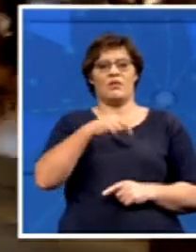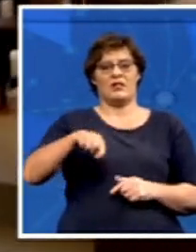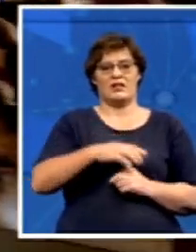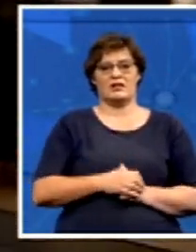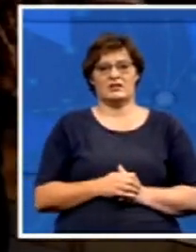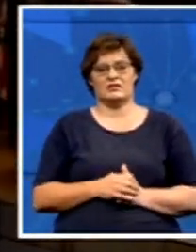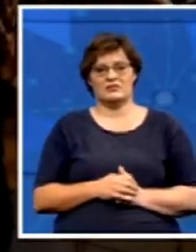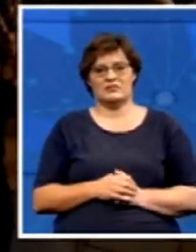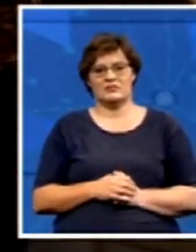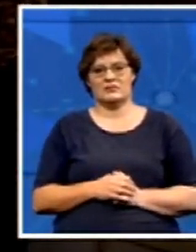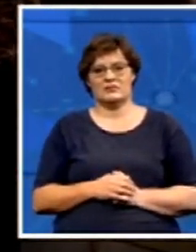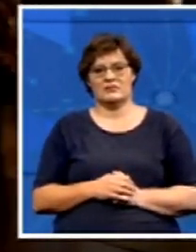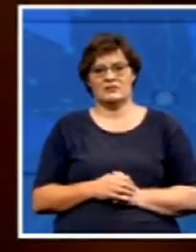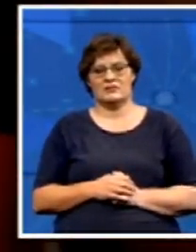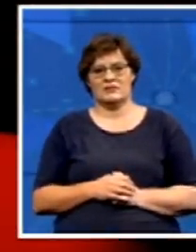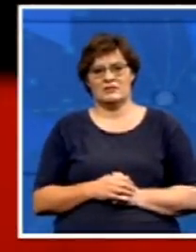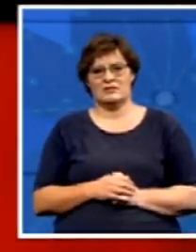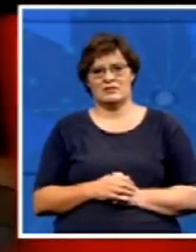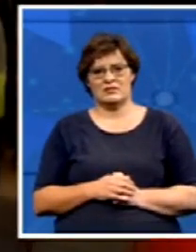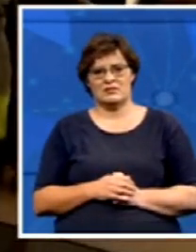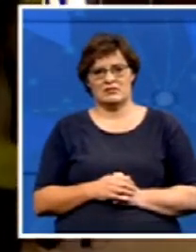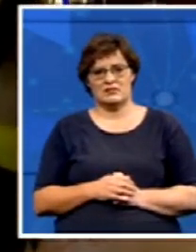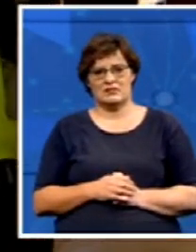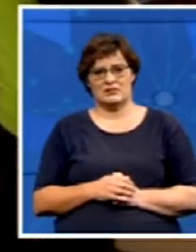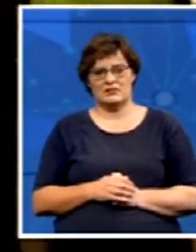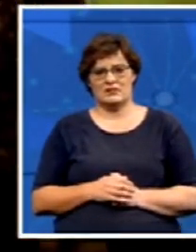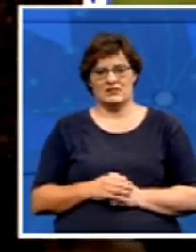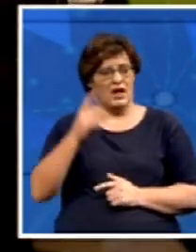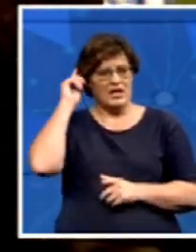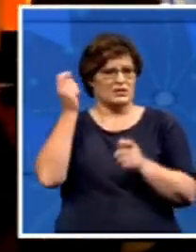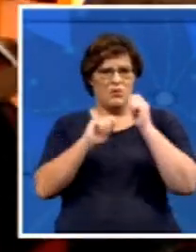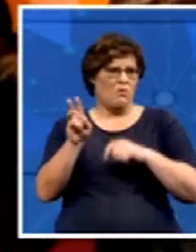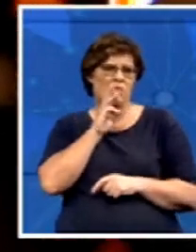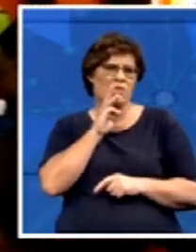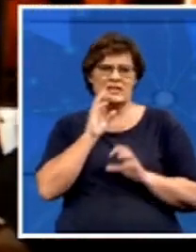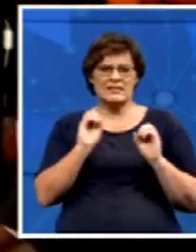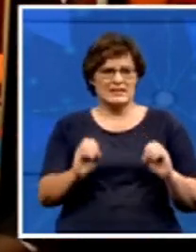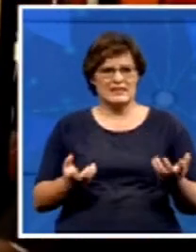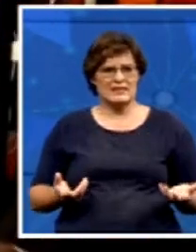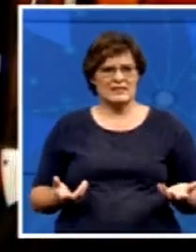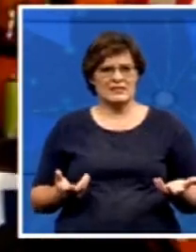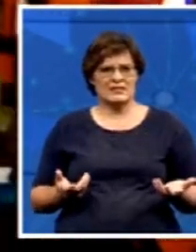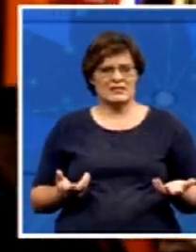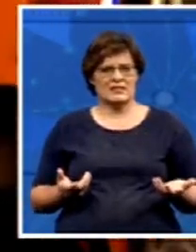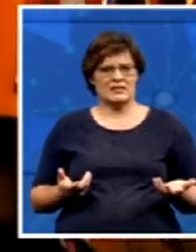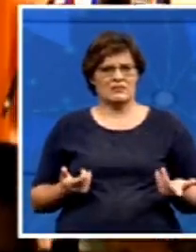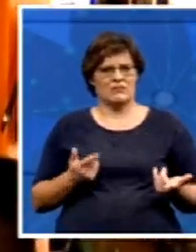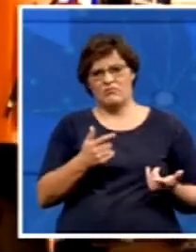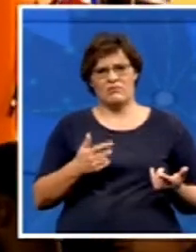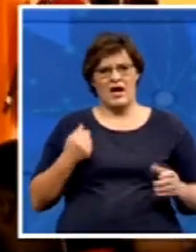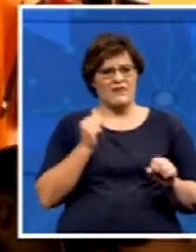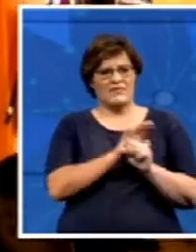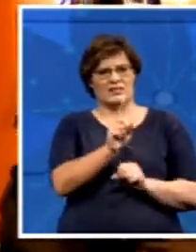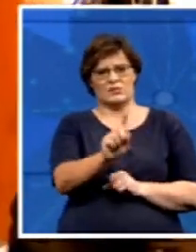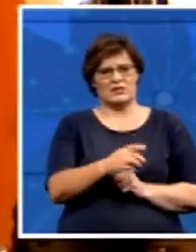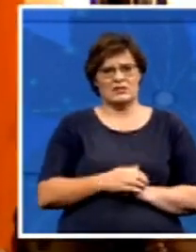Sir, running a salon here, there's no water in the south of Johannesburg. How are you affected? We are a little